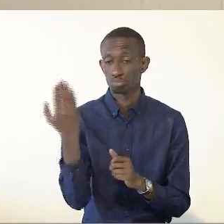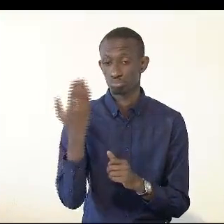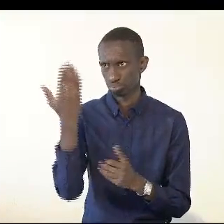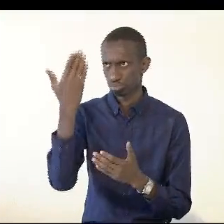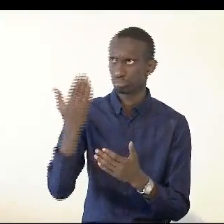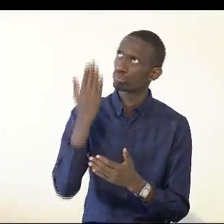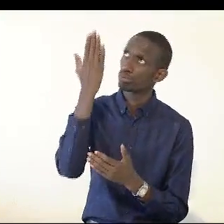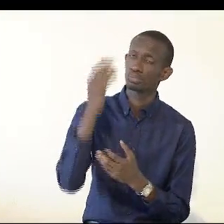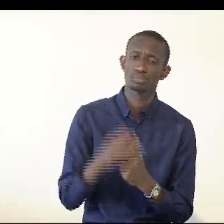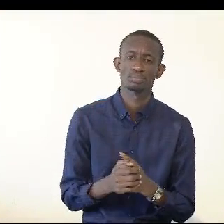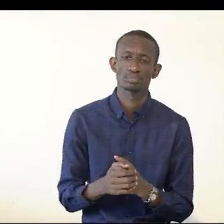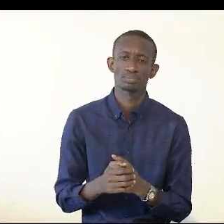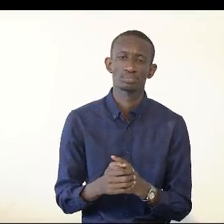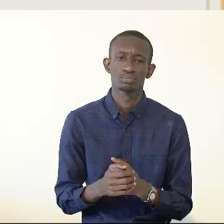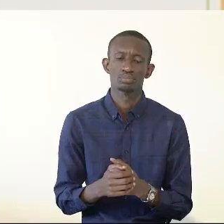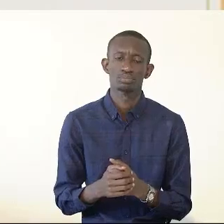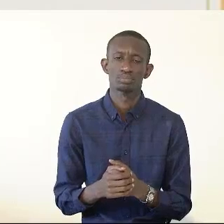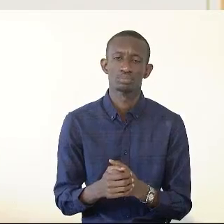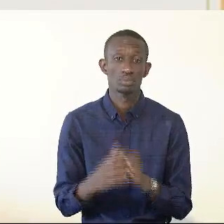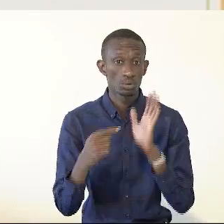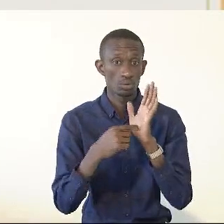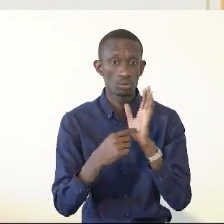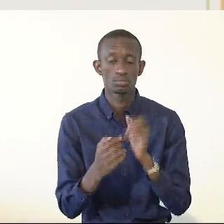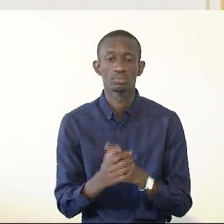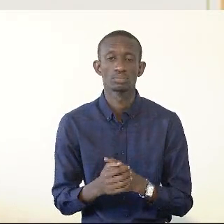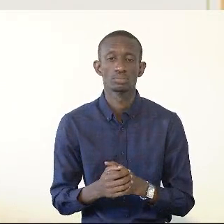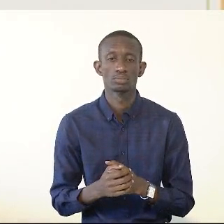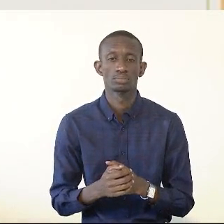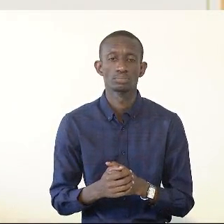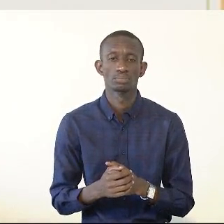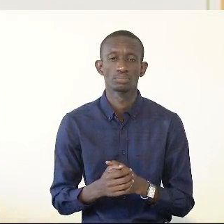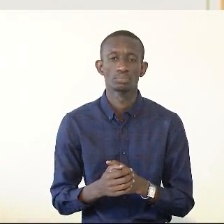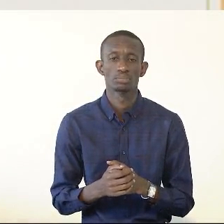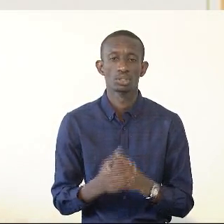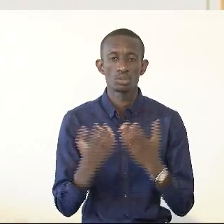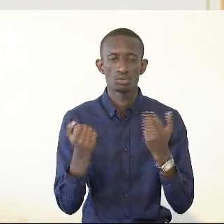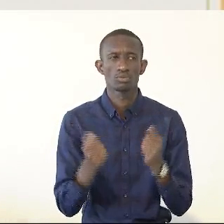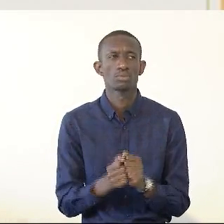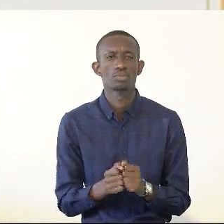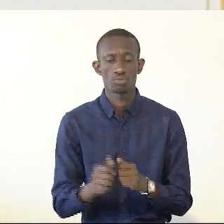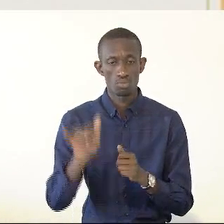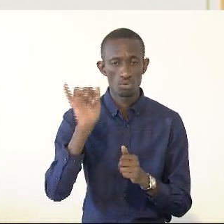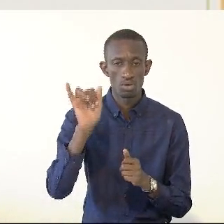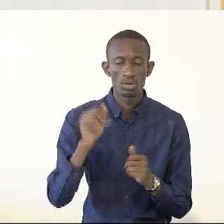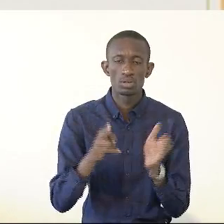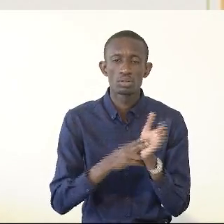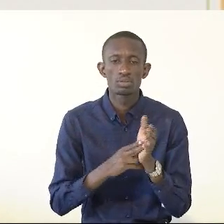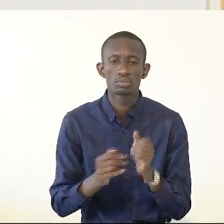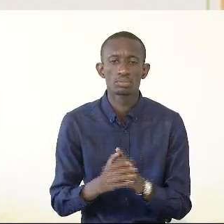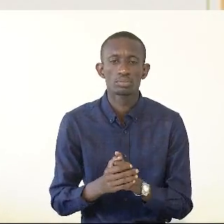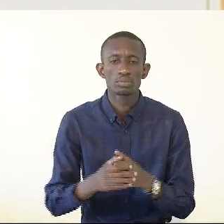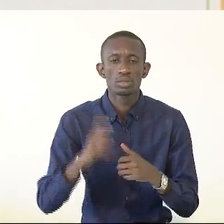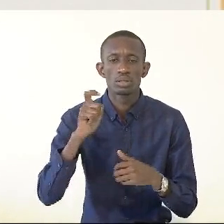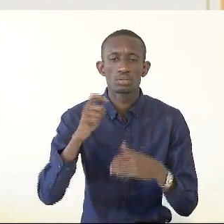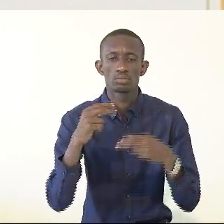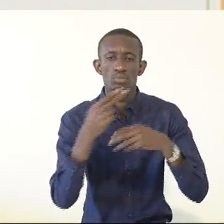we need to plot, as I have written it there, we have y equals x squared plus 3x minus